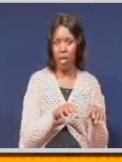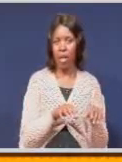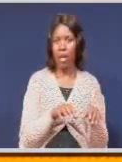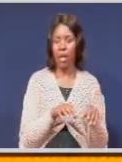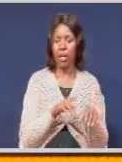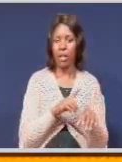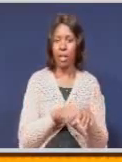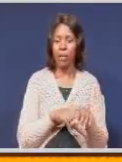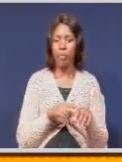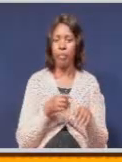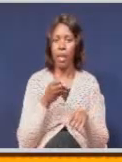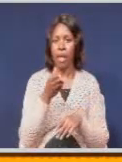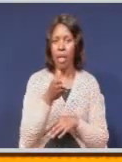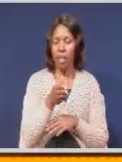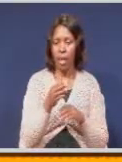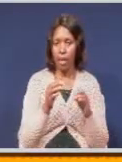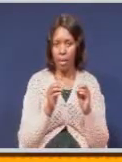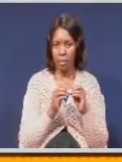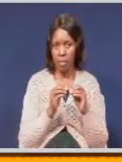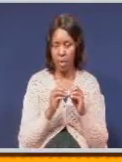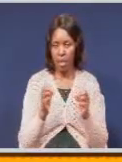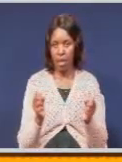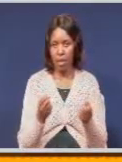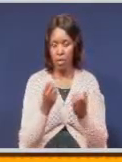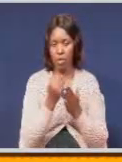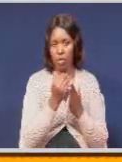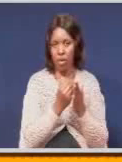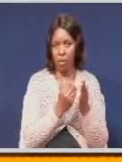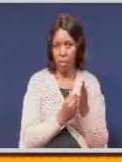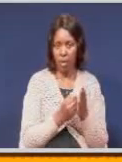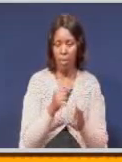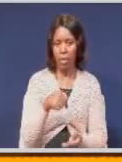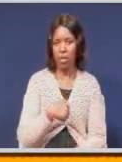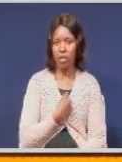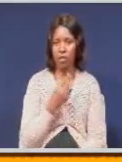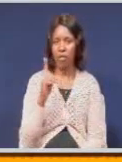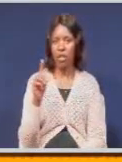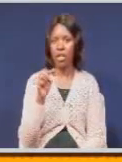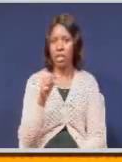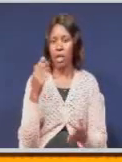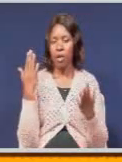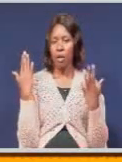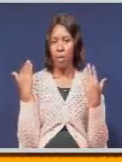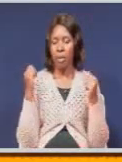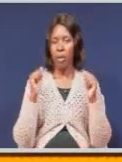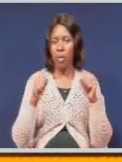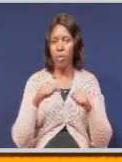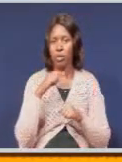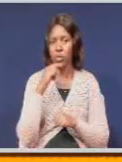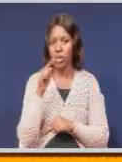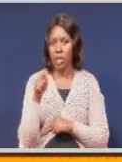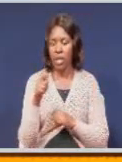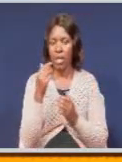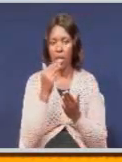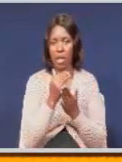attending those Okolea programs. As the deputy governor of Meru, I can say Okolea is